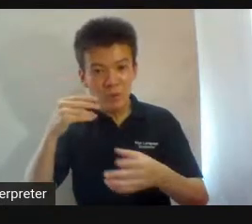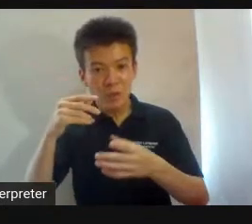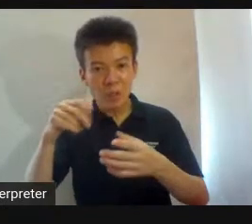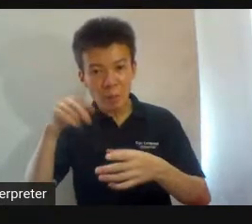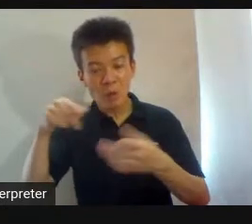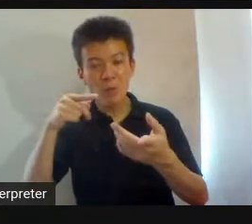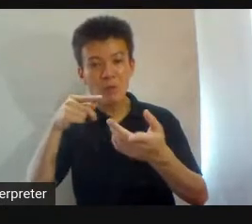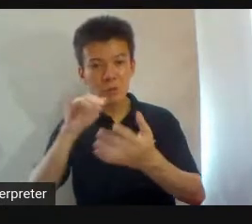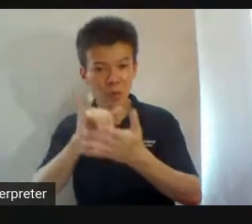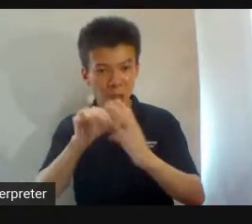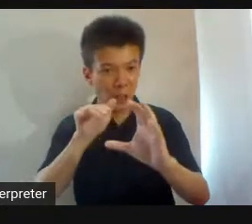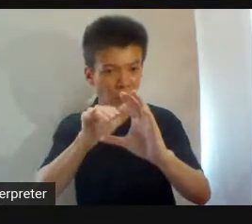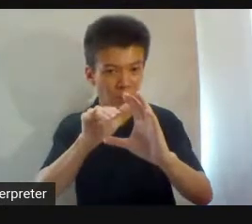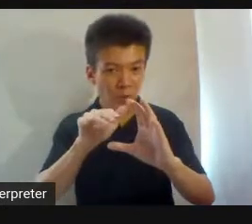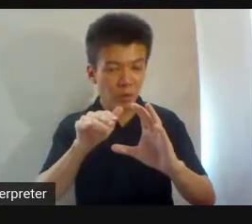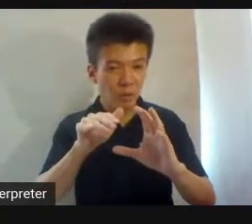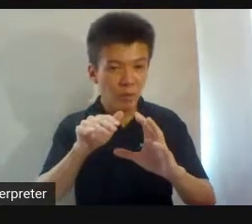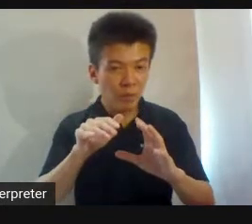Access Hub is